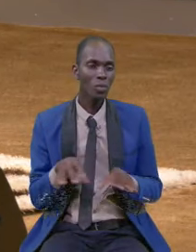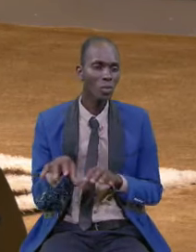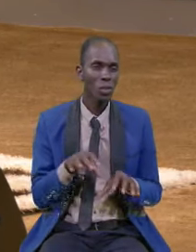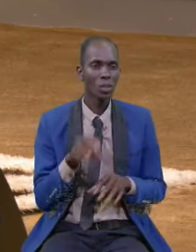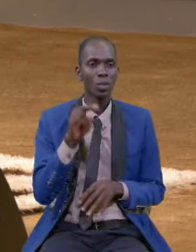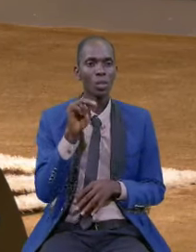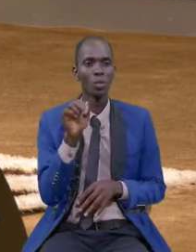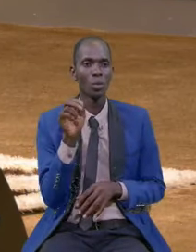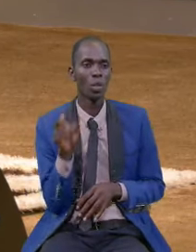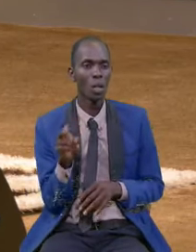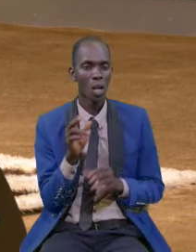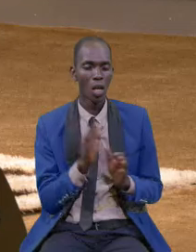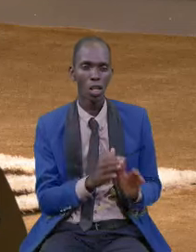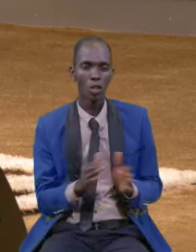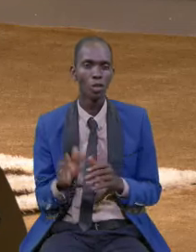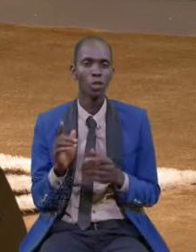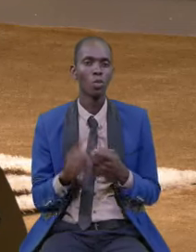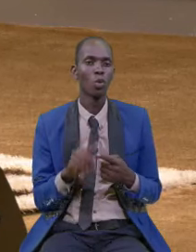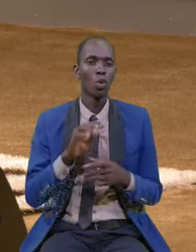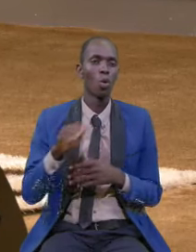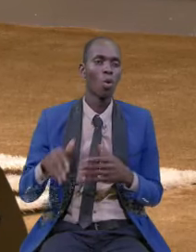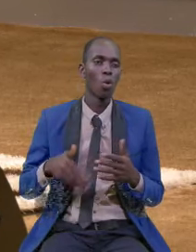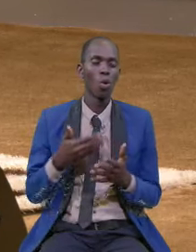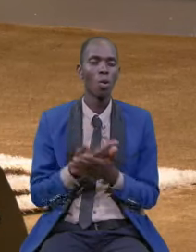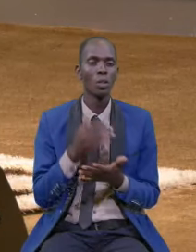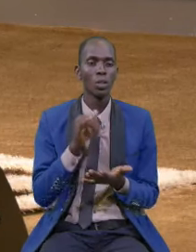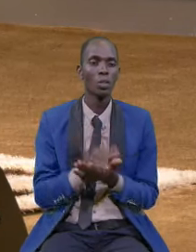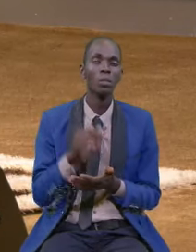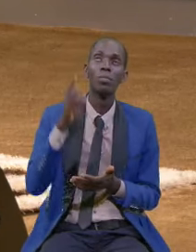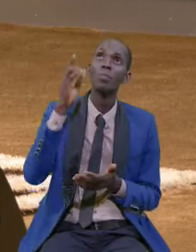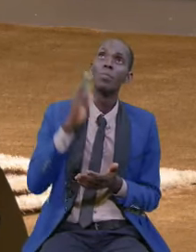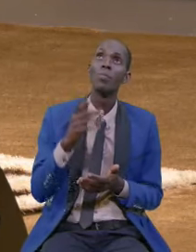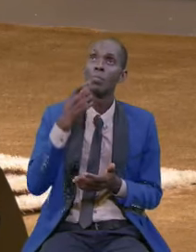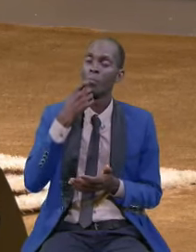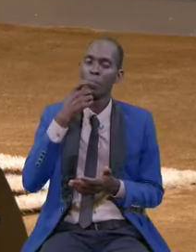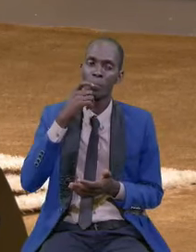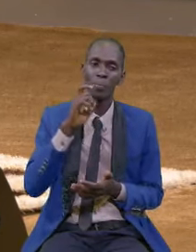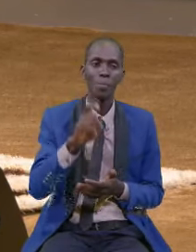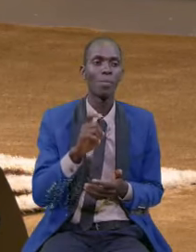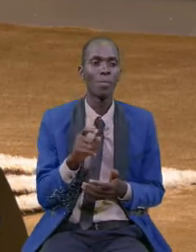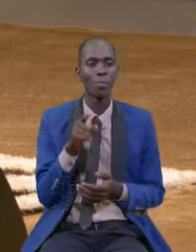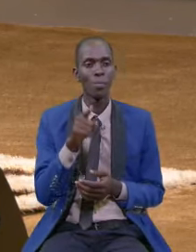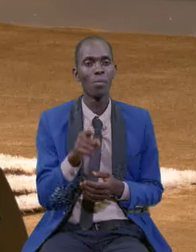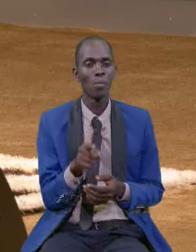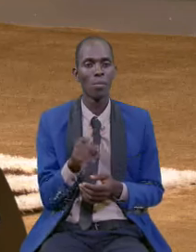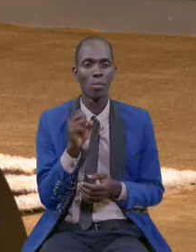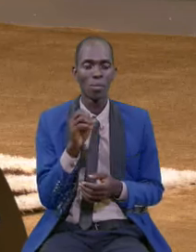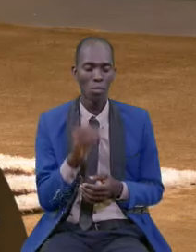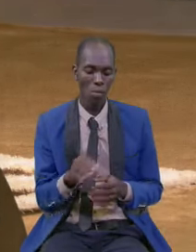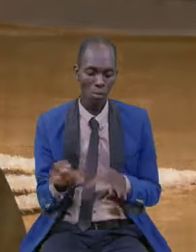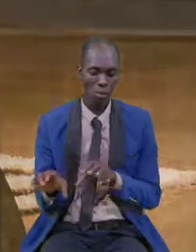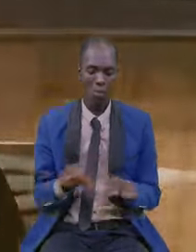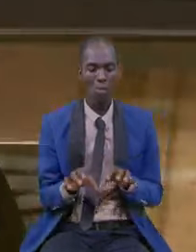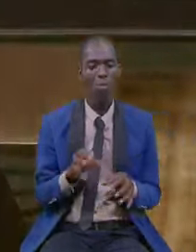all that God commanded him, so did he. Noah found